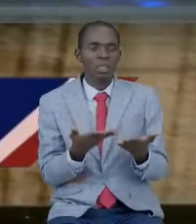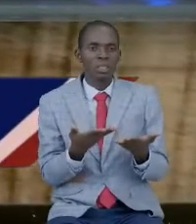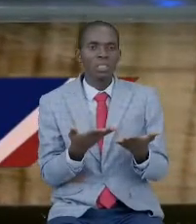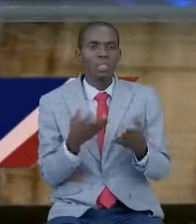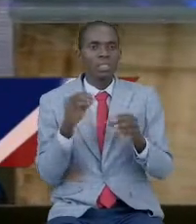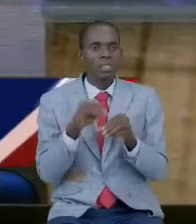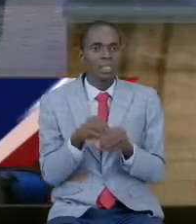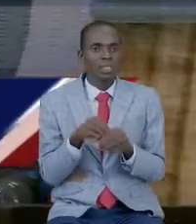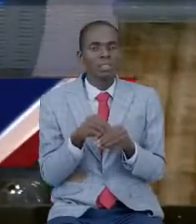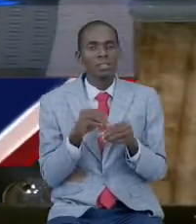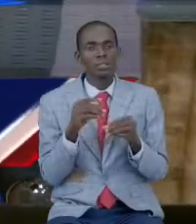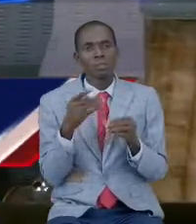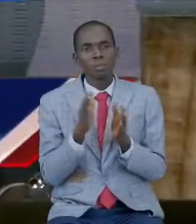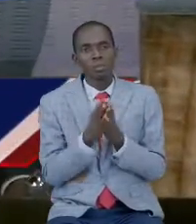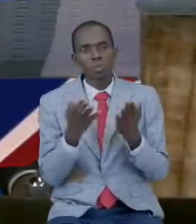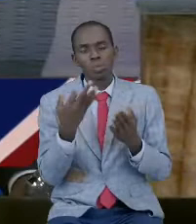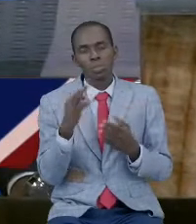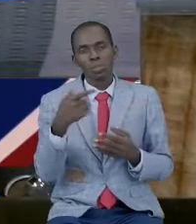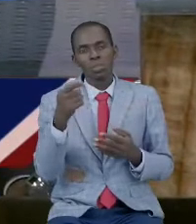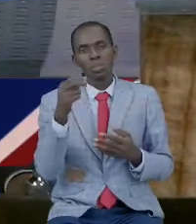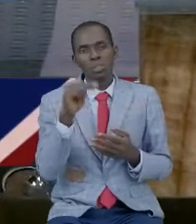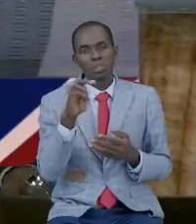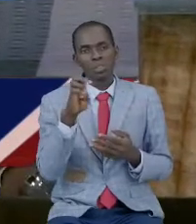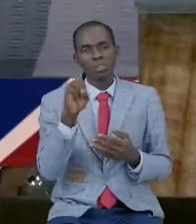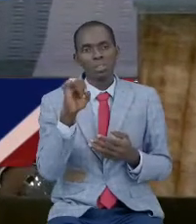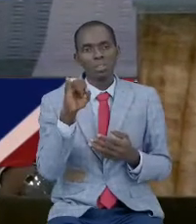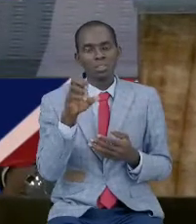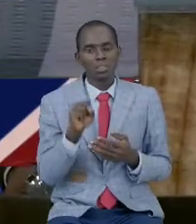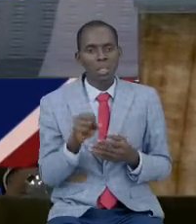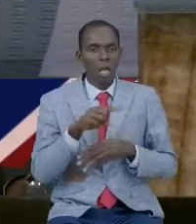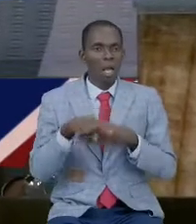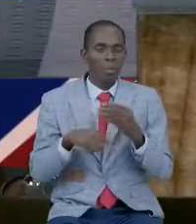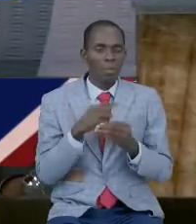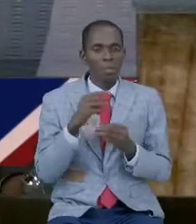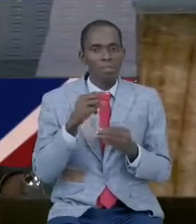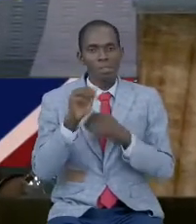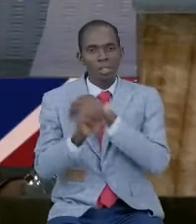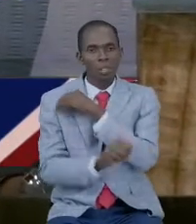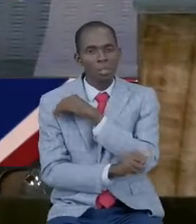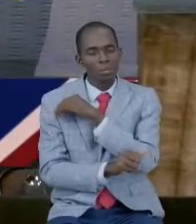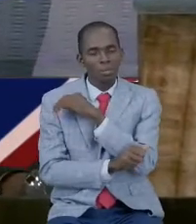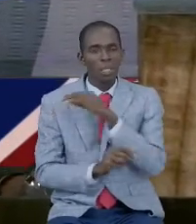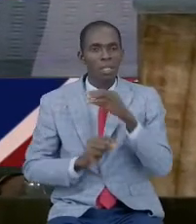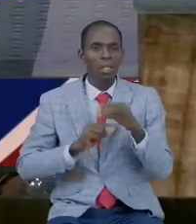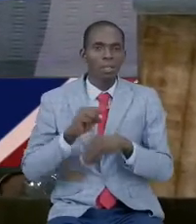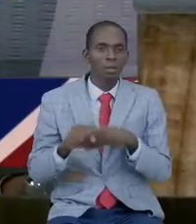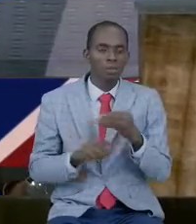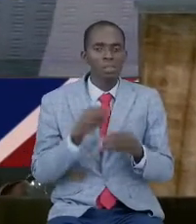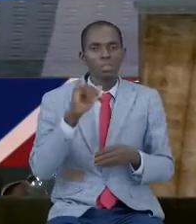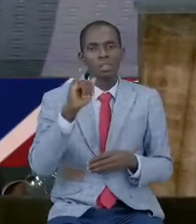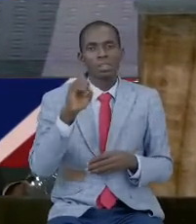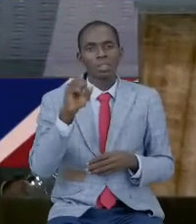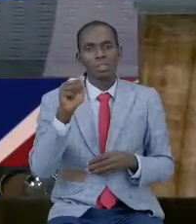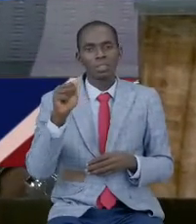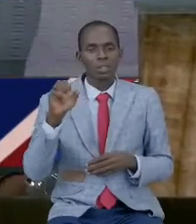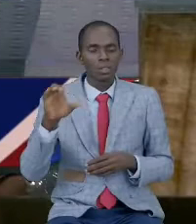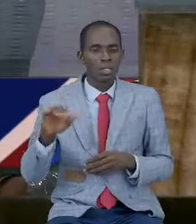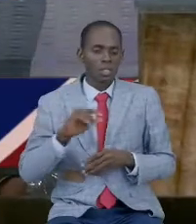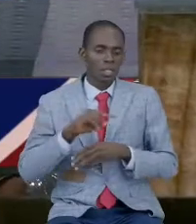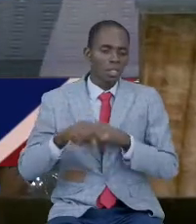in Genesis, about Abraham, about Isaac, about